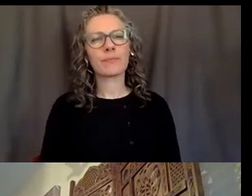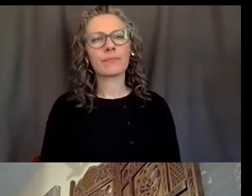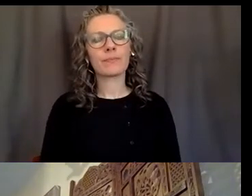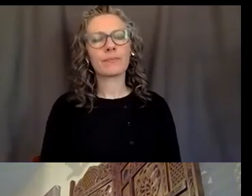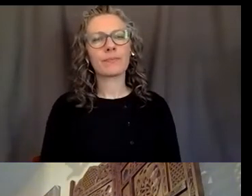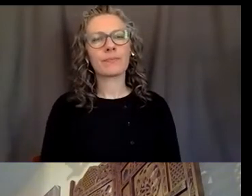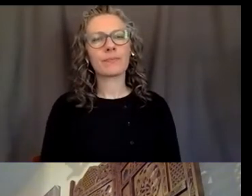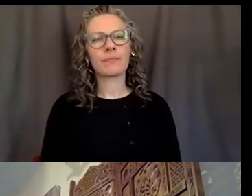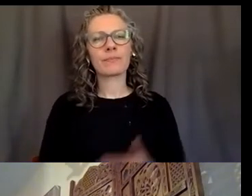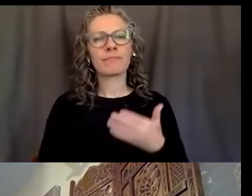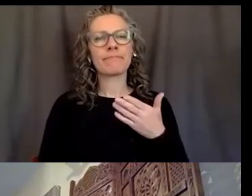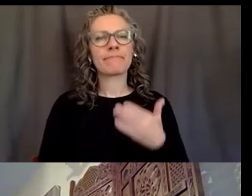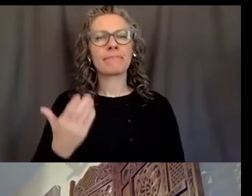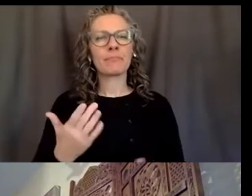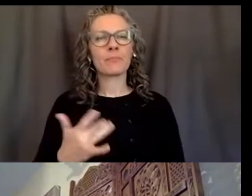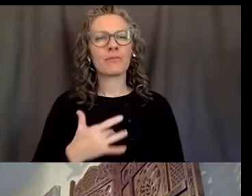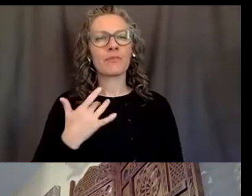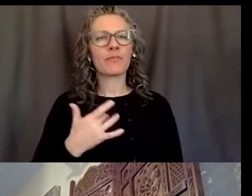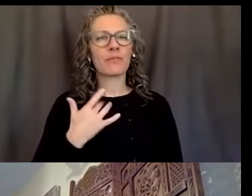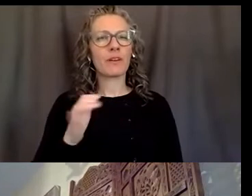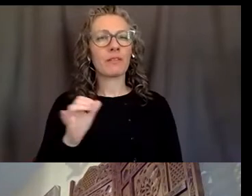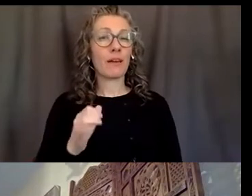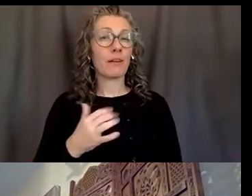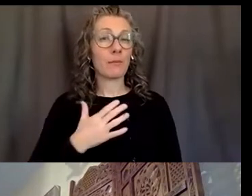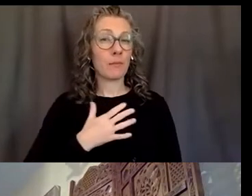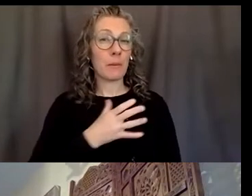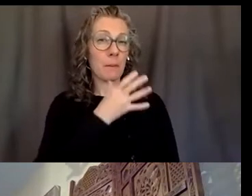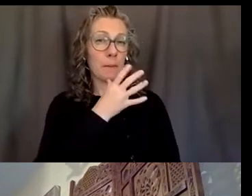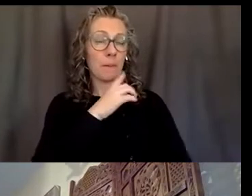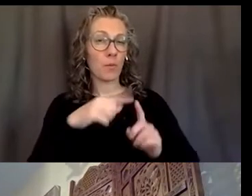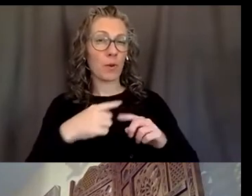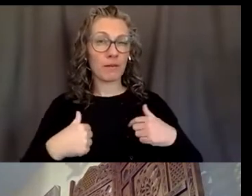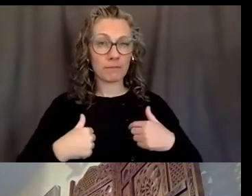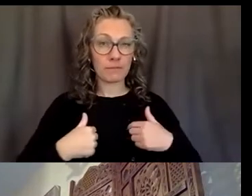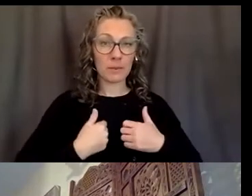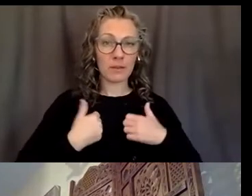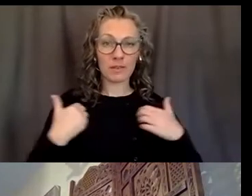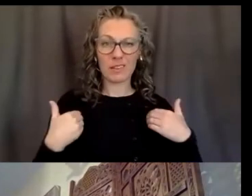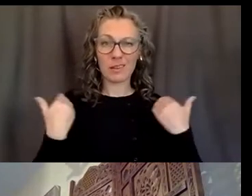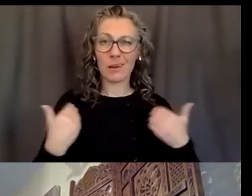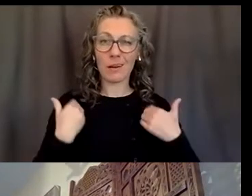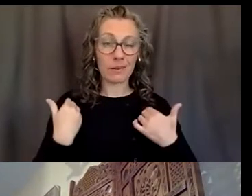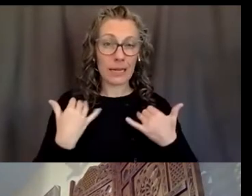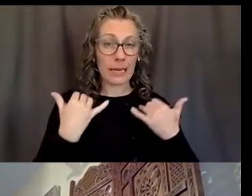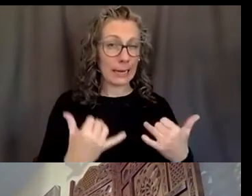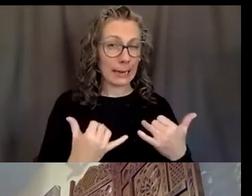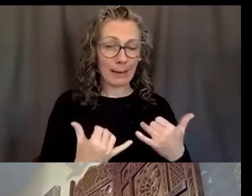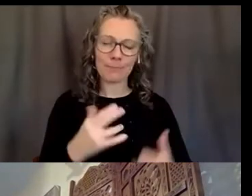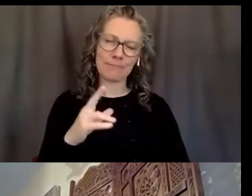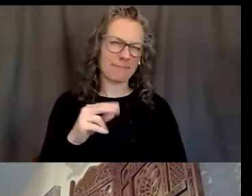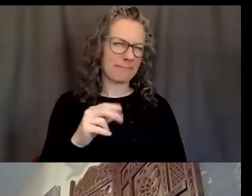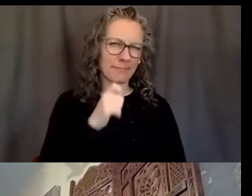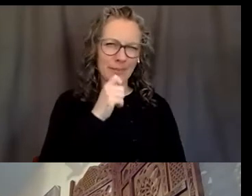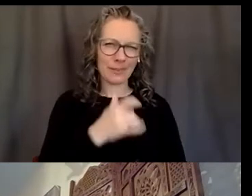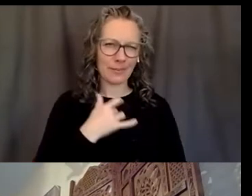It may have felt like my mother when I was younger. It could have, but it doesn't feel like my mother now, I guess. Yeah.